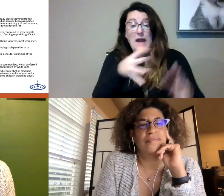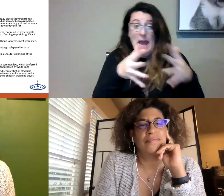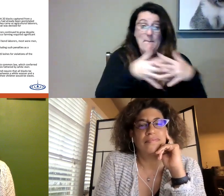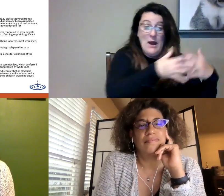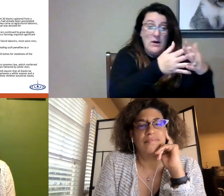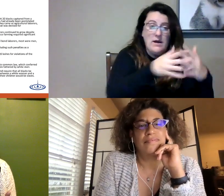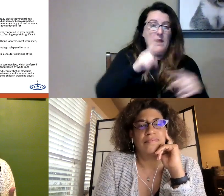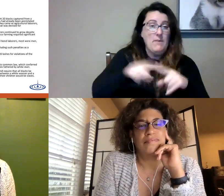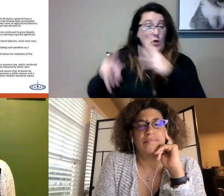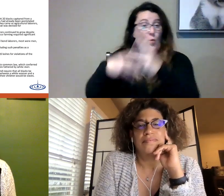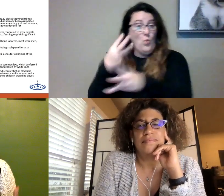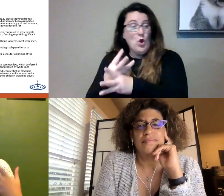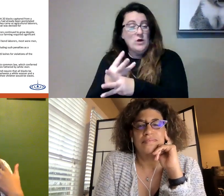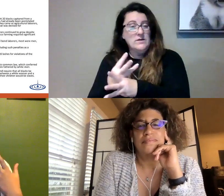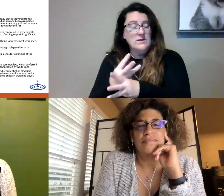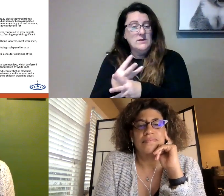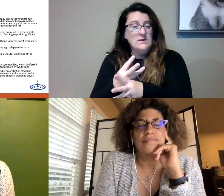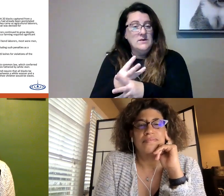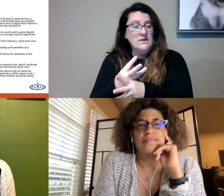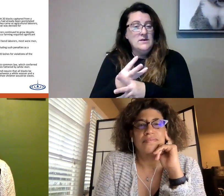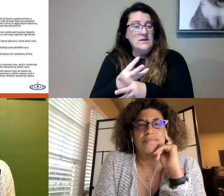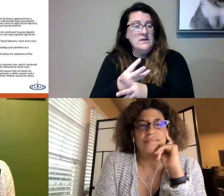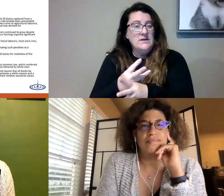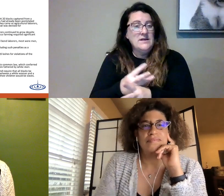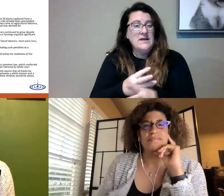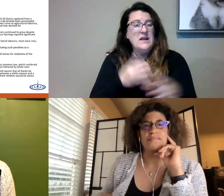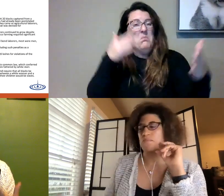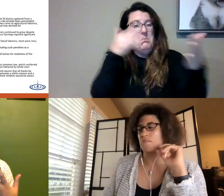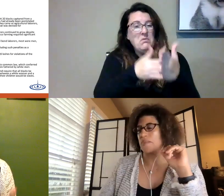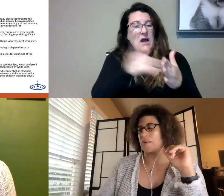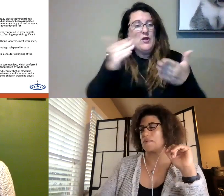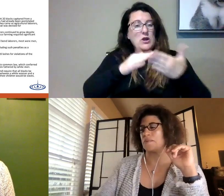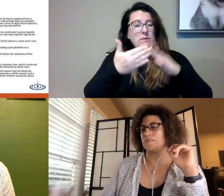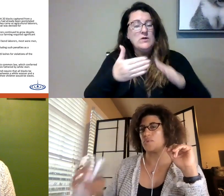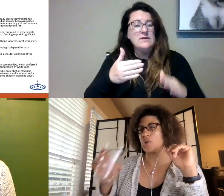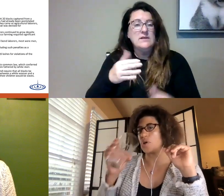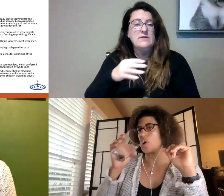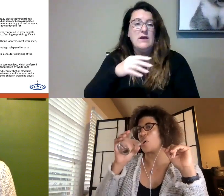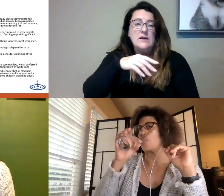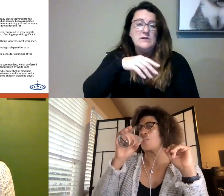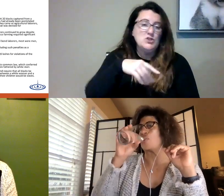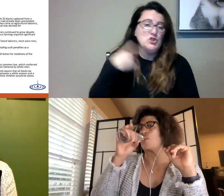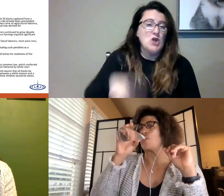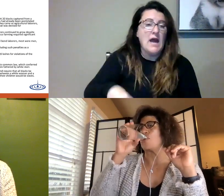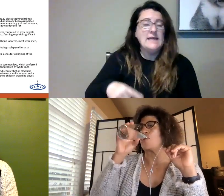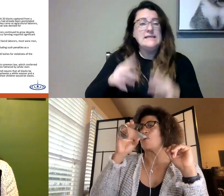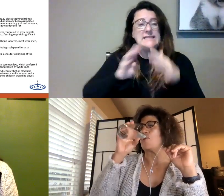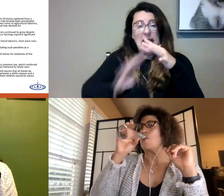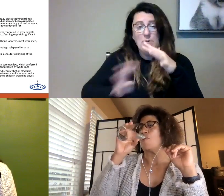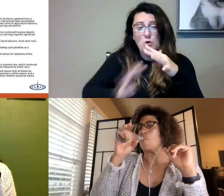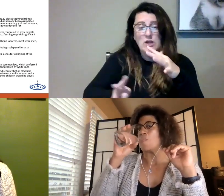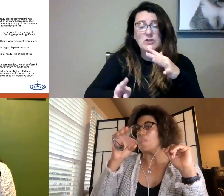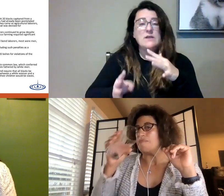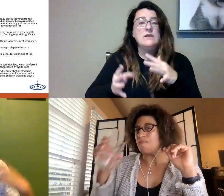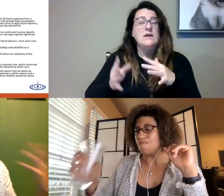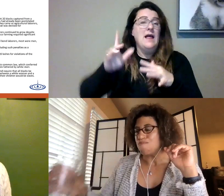the world, have taken this against other communities of color, from Chinese immigration a few decades or